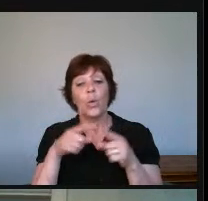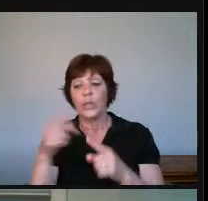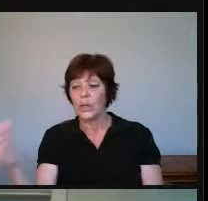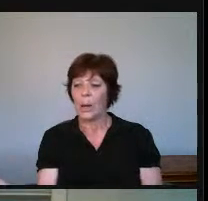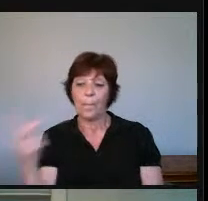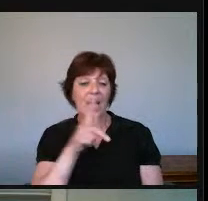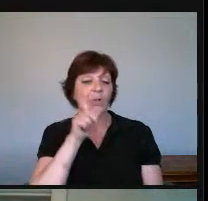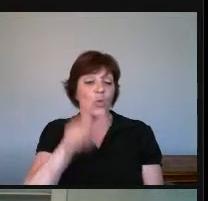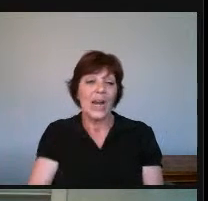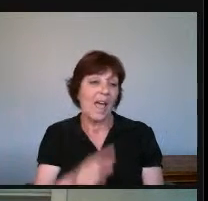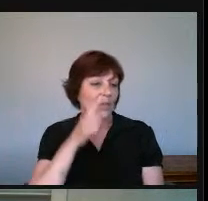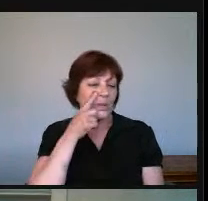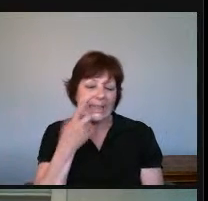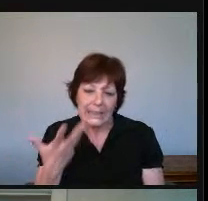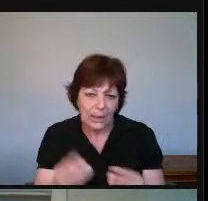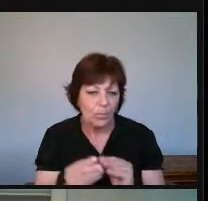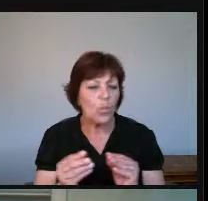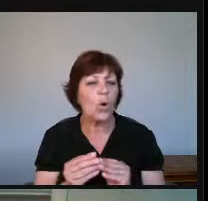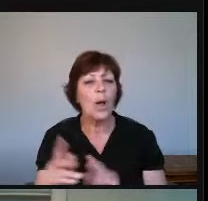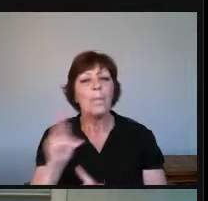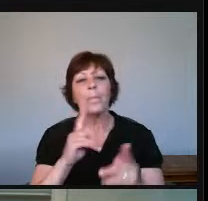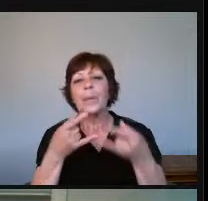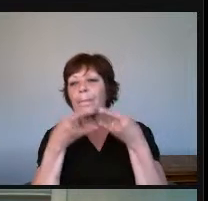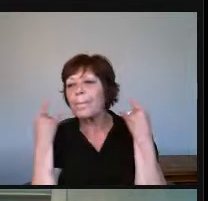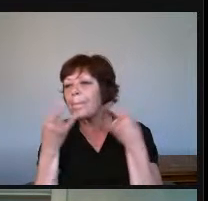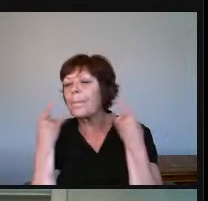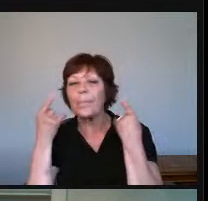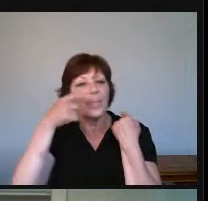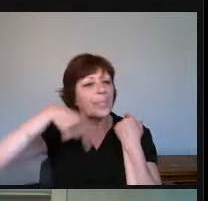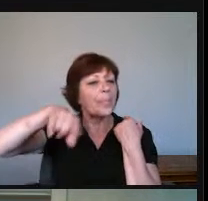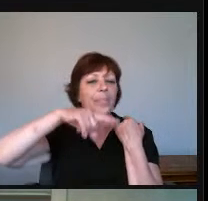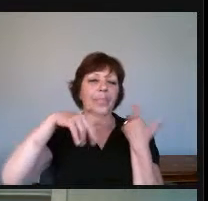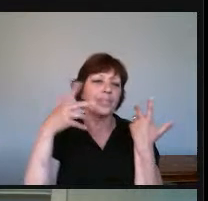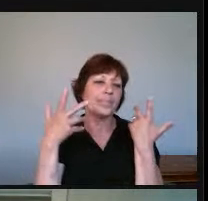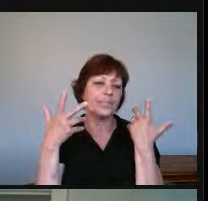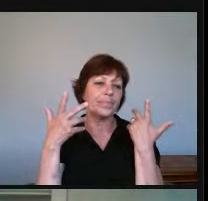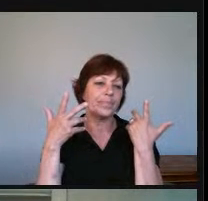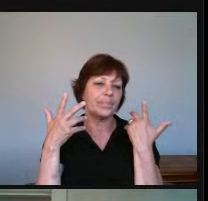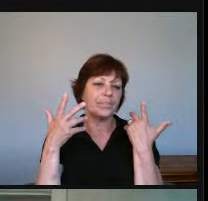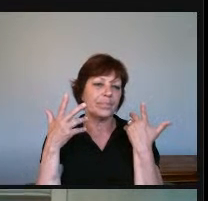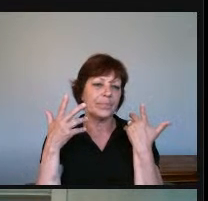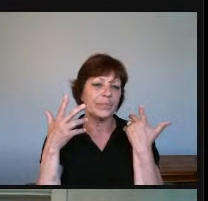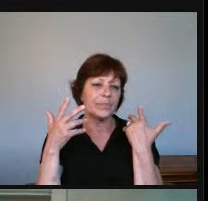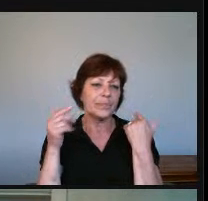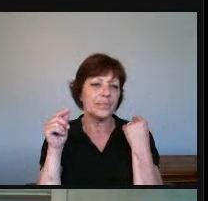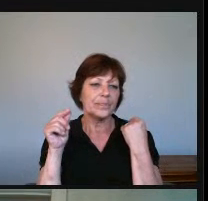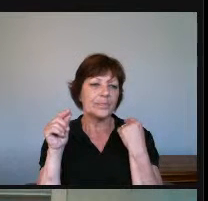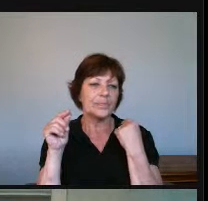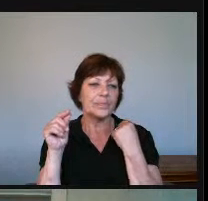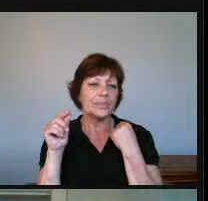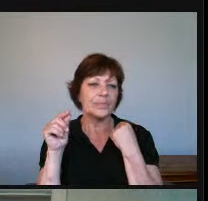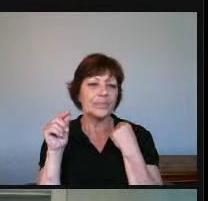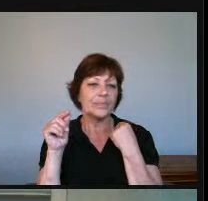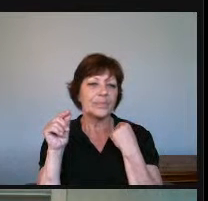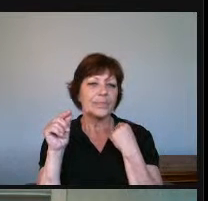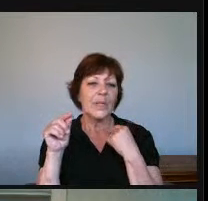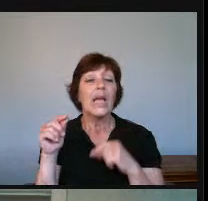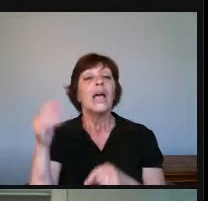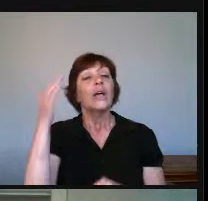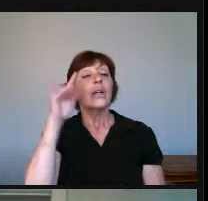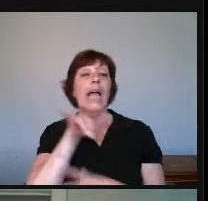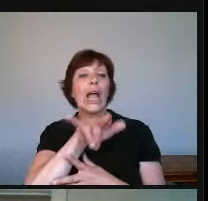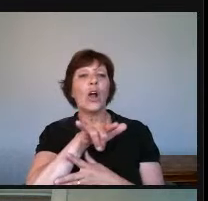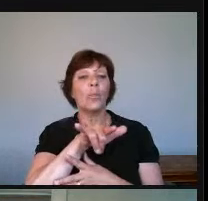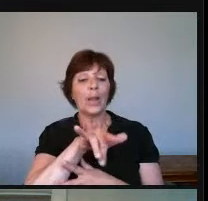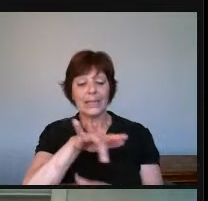is much more liberal. Everybody's going to be wearing masks. They're putting it back in, the middle seats.